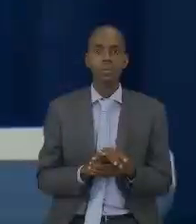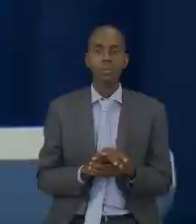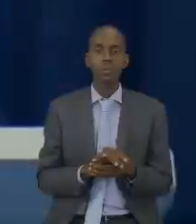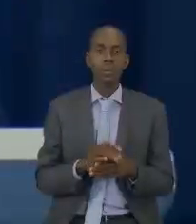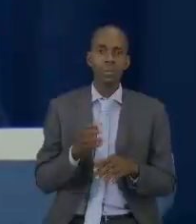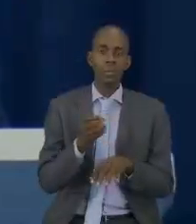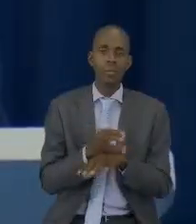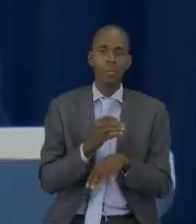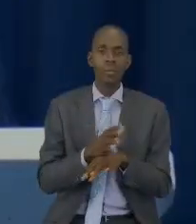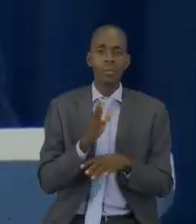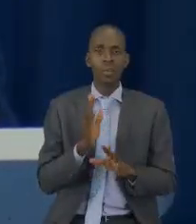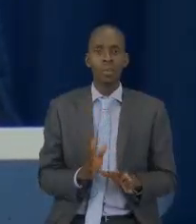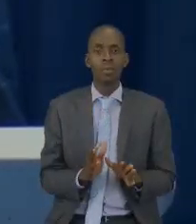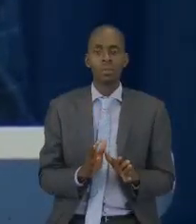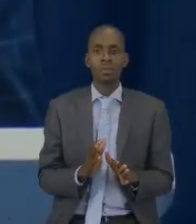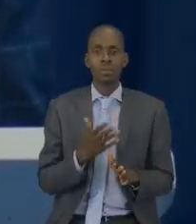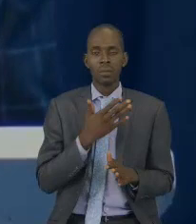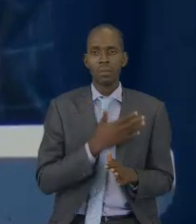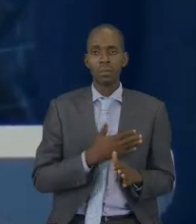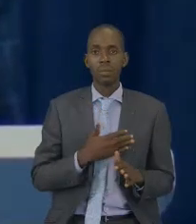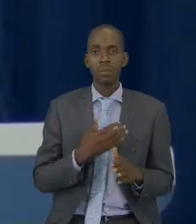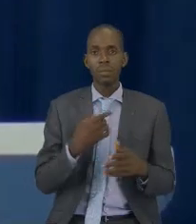Counselors, indicate if you are finished.